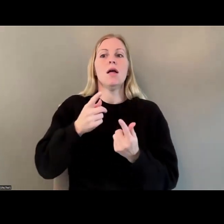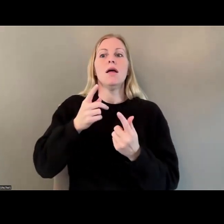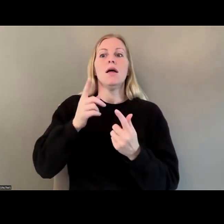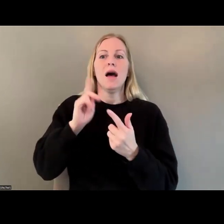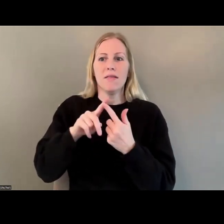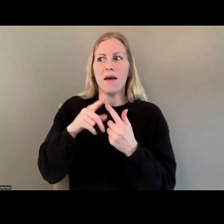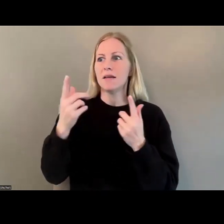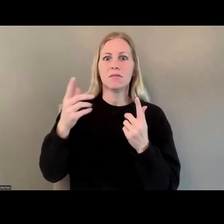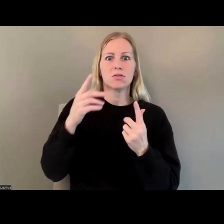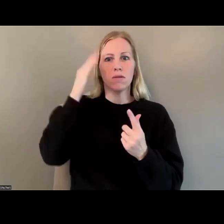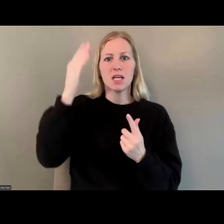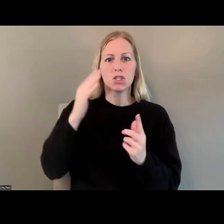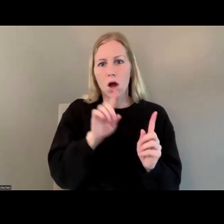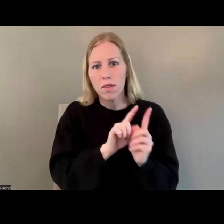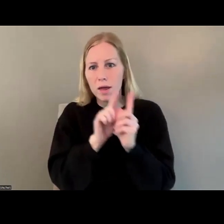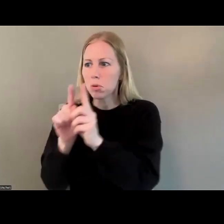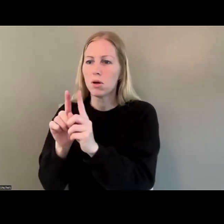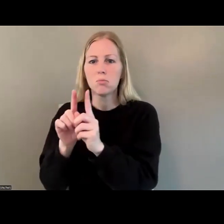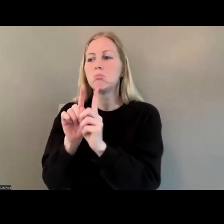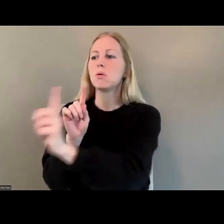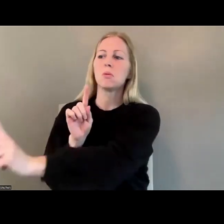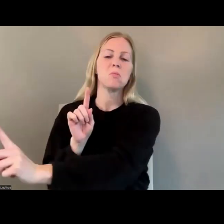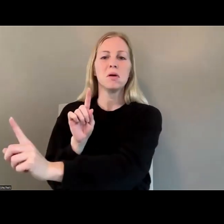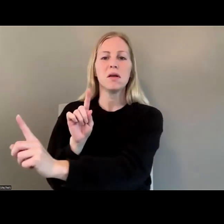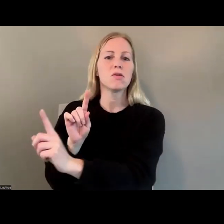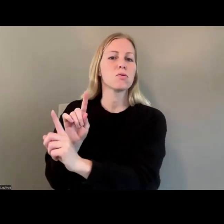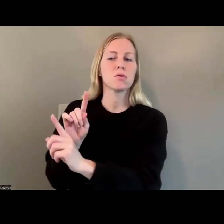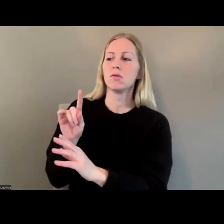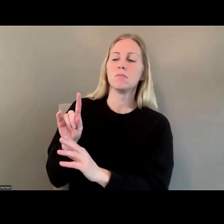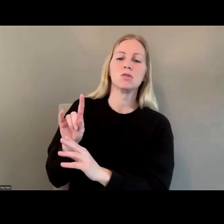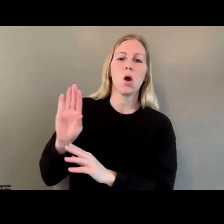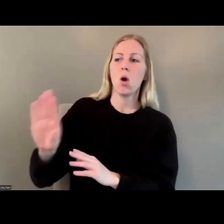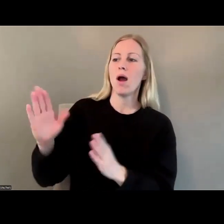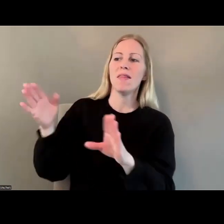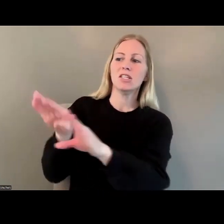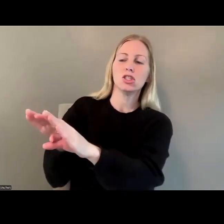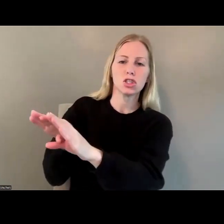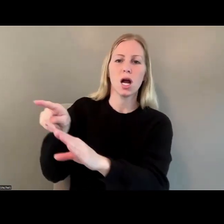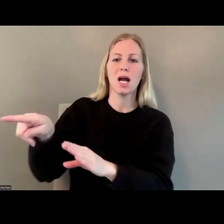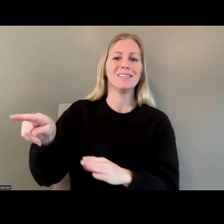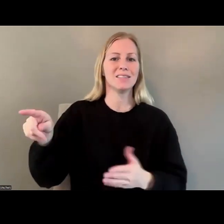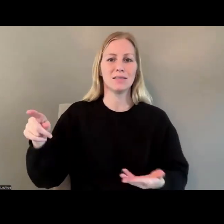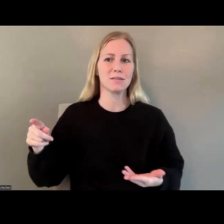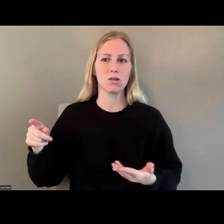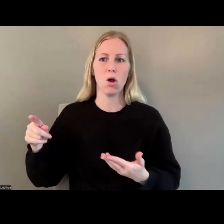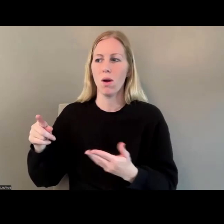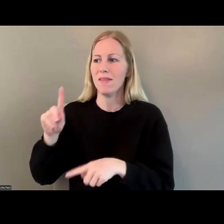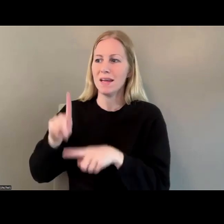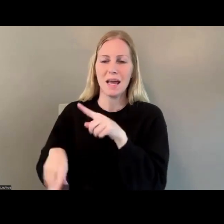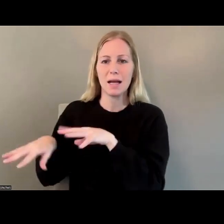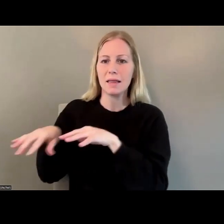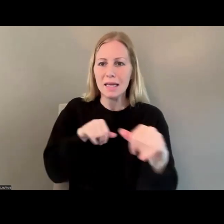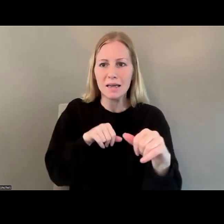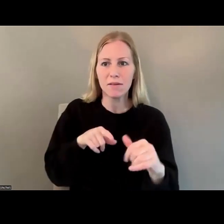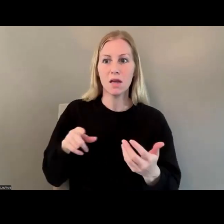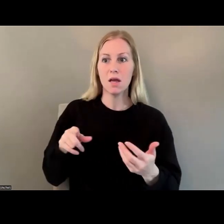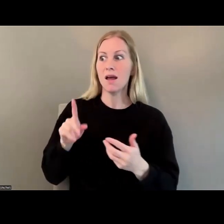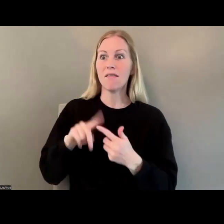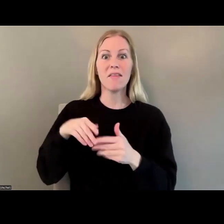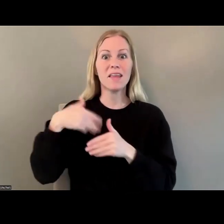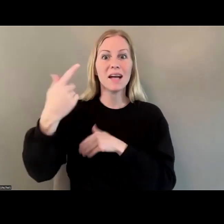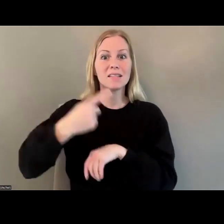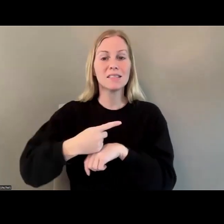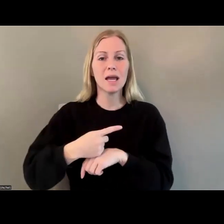their own before they can leave. And the next day, they are expected to come back as if nothing had happened the day before. The